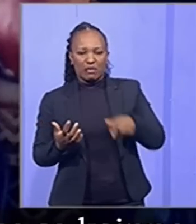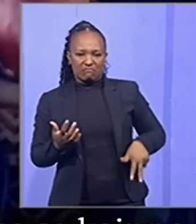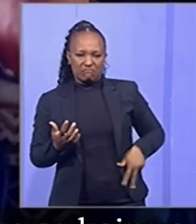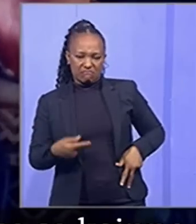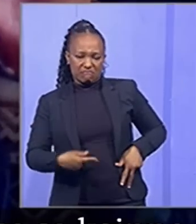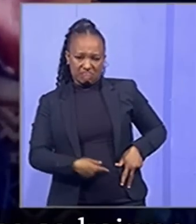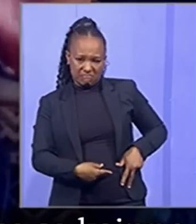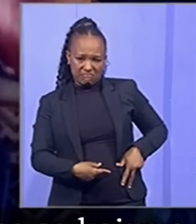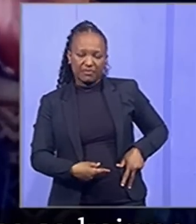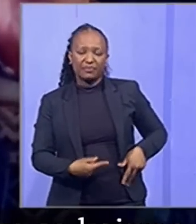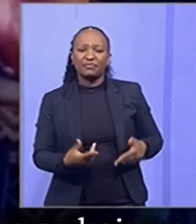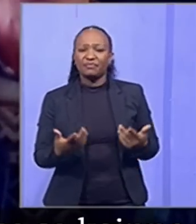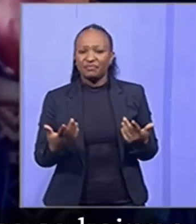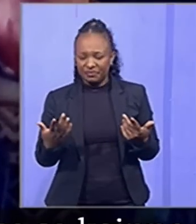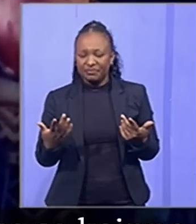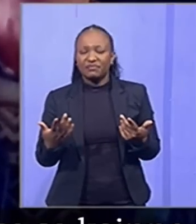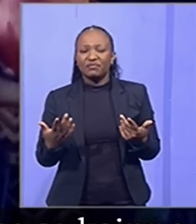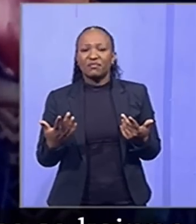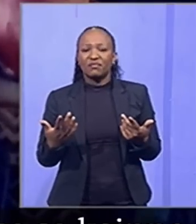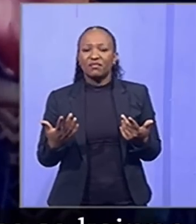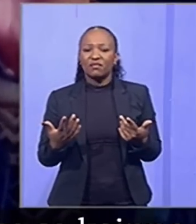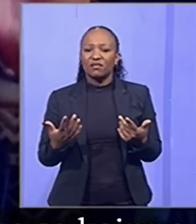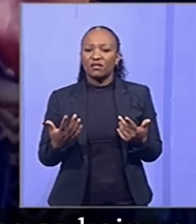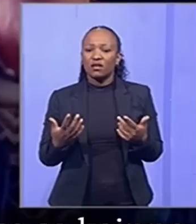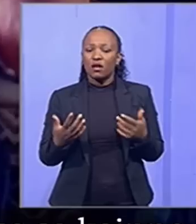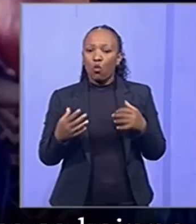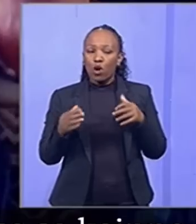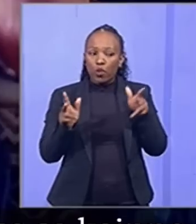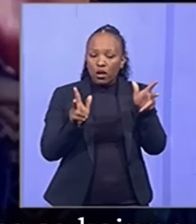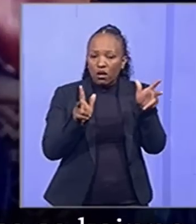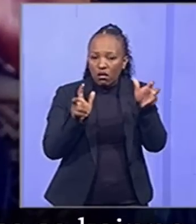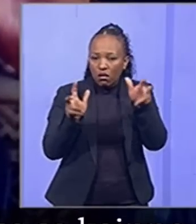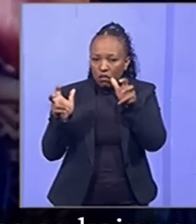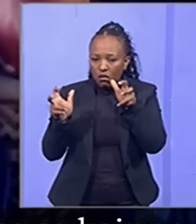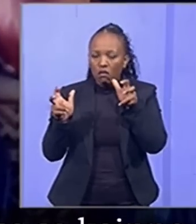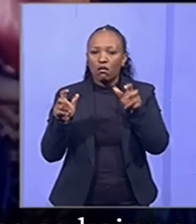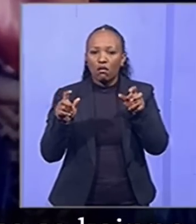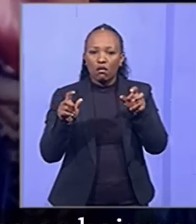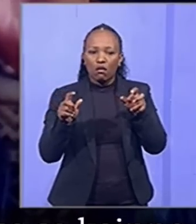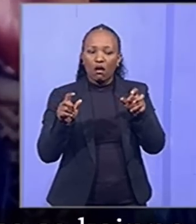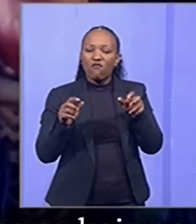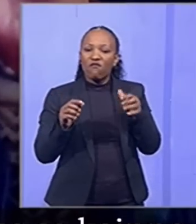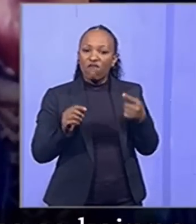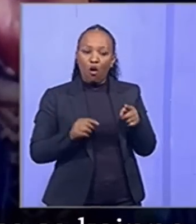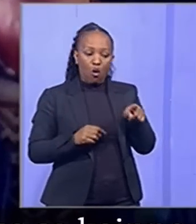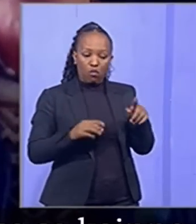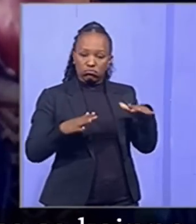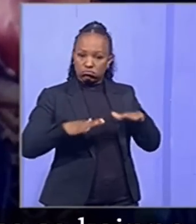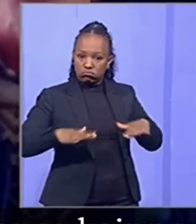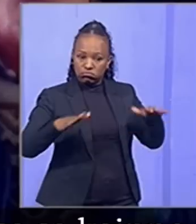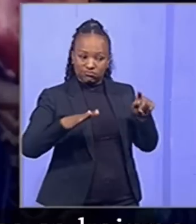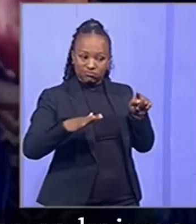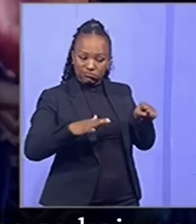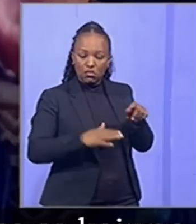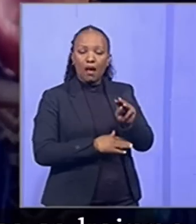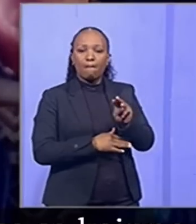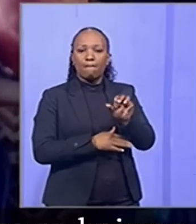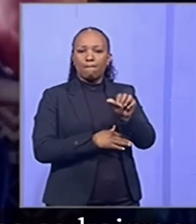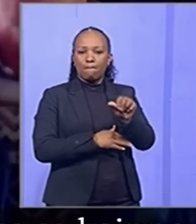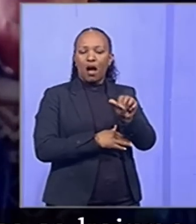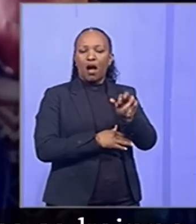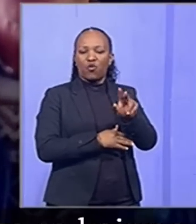panel, one of the things that came out very clearly in the Marikana Commission process itself was that,